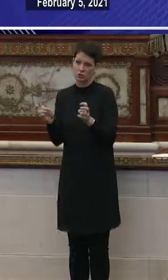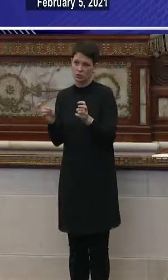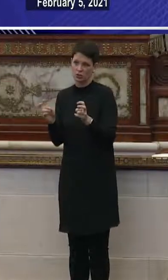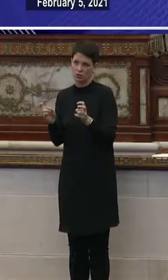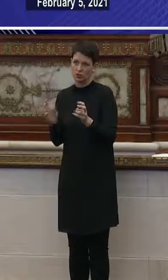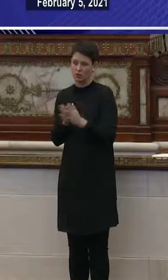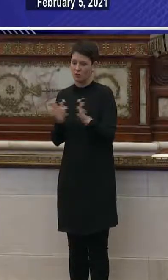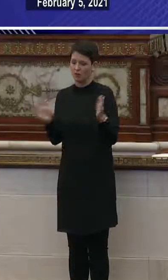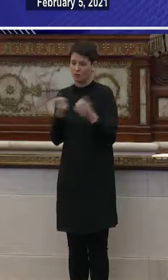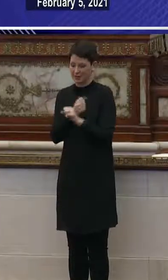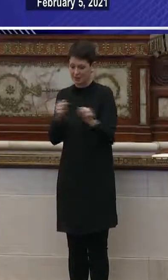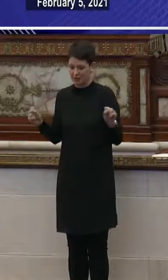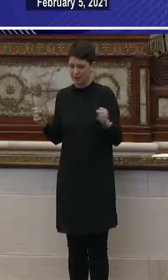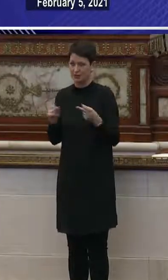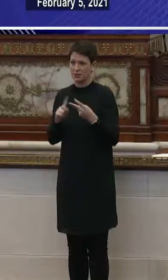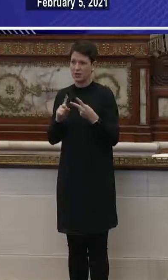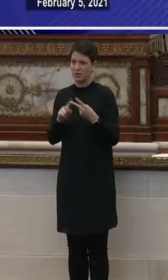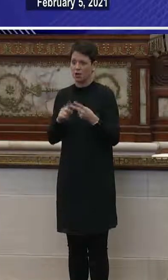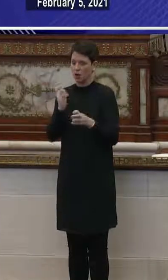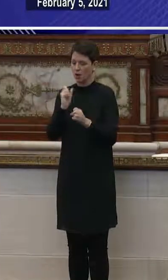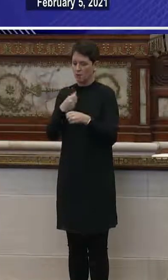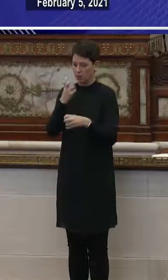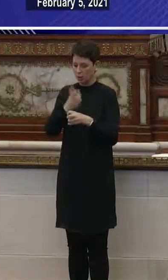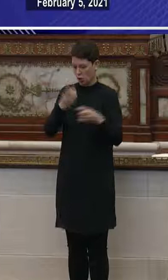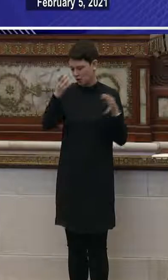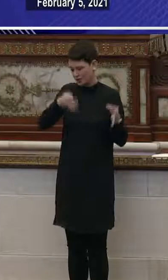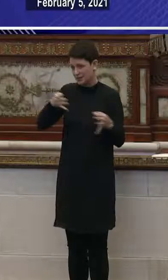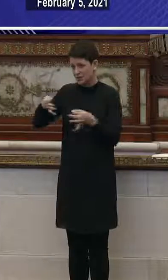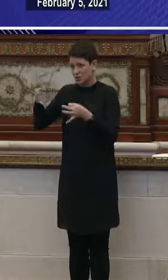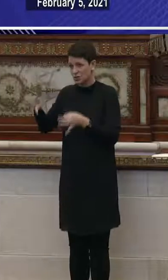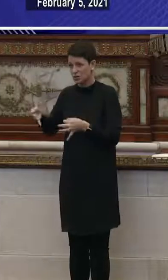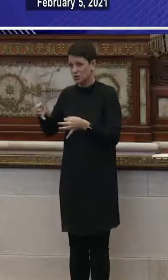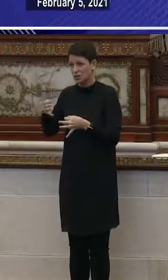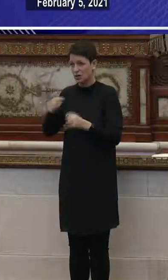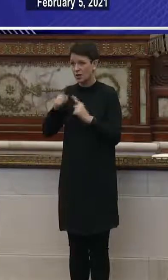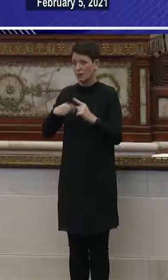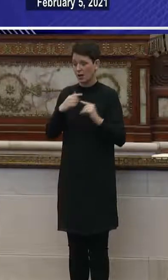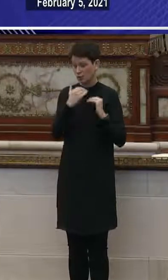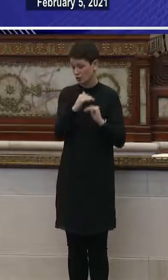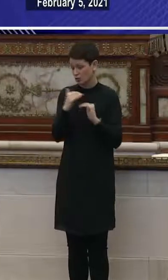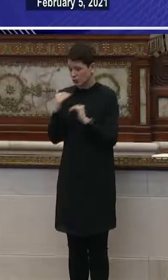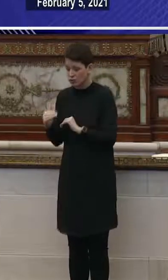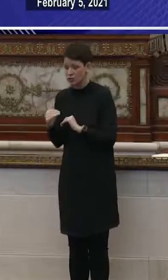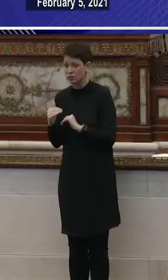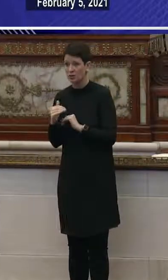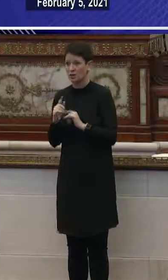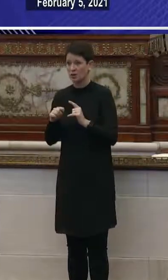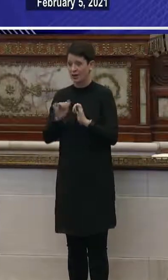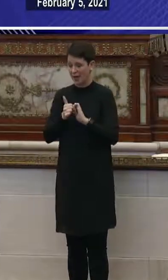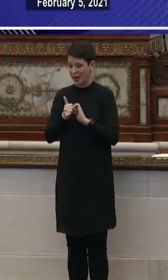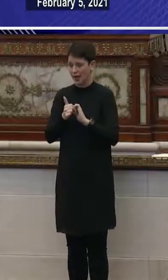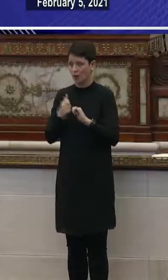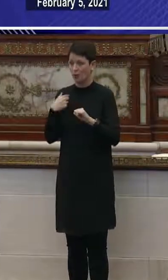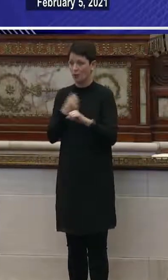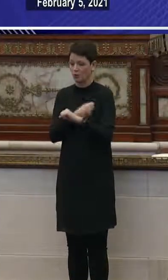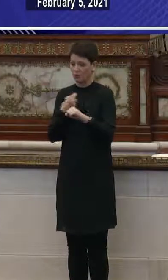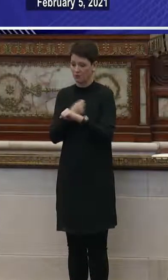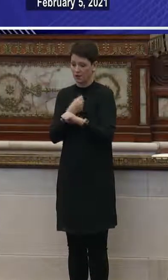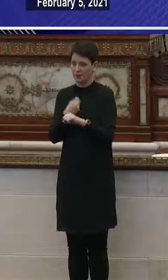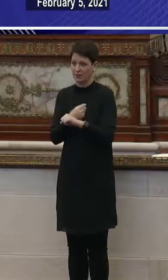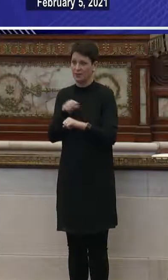public safety, making some very hard decisions regarding restrictions on how we were going to fight